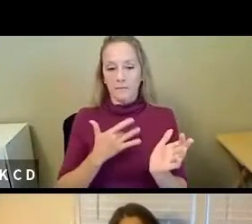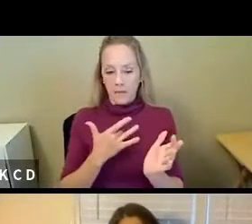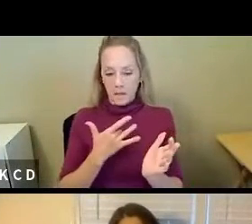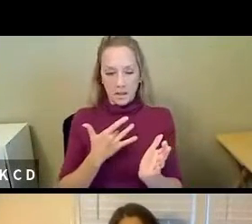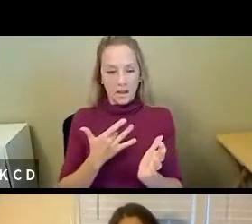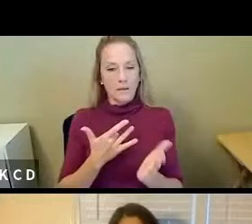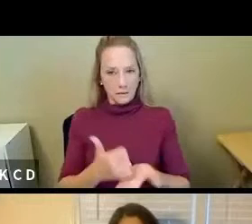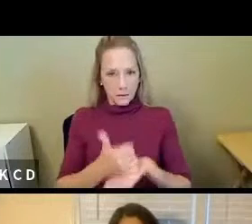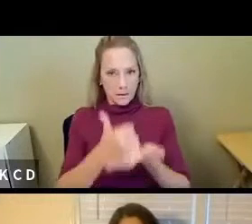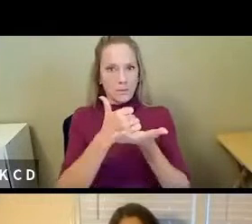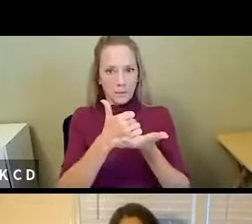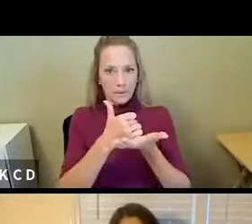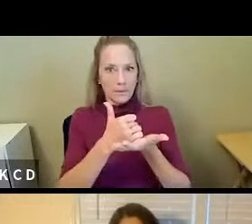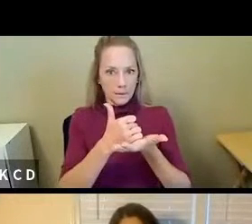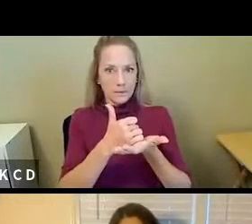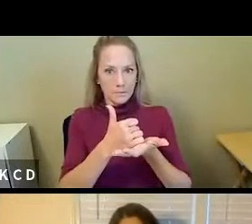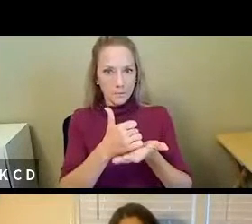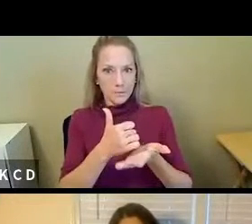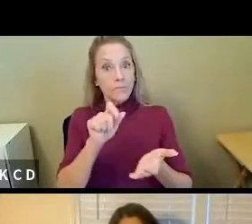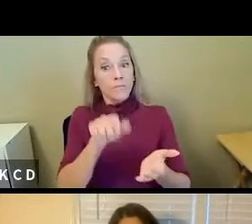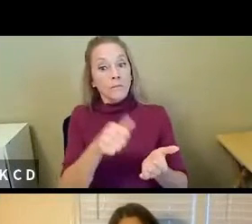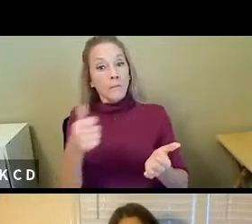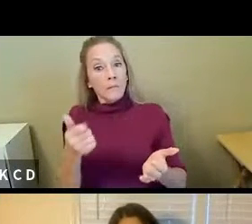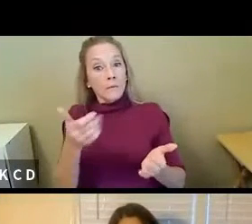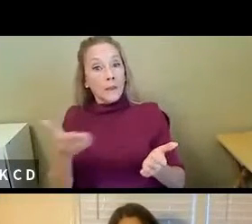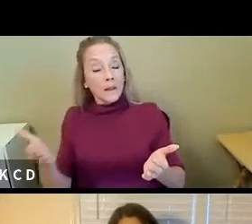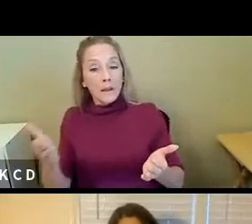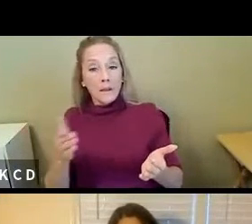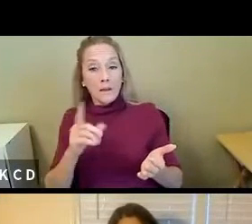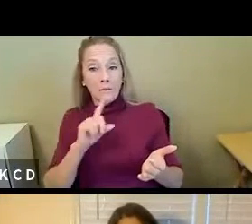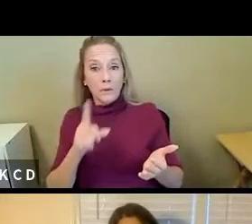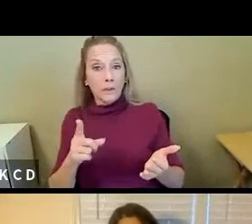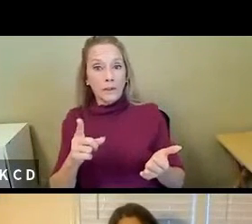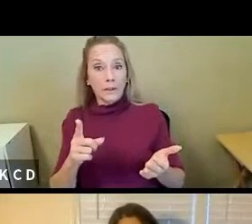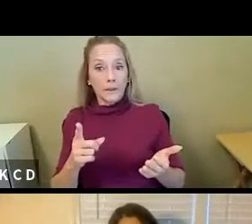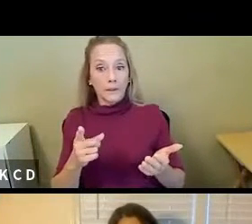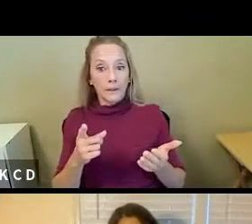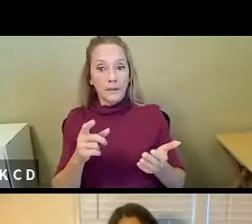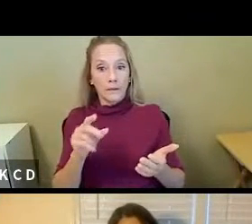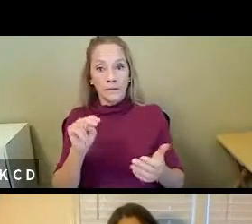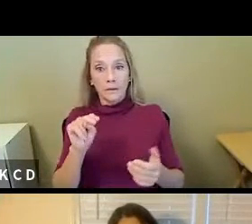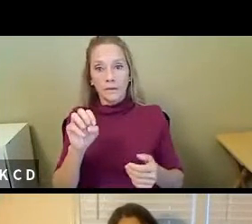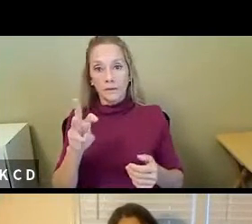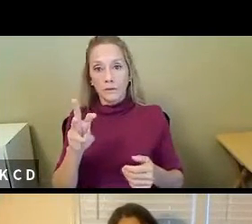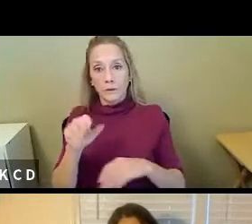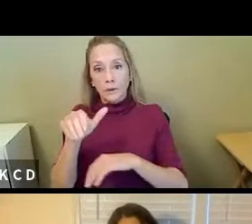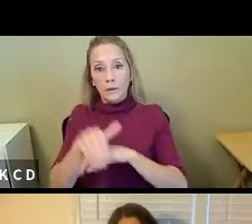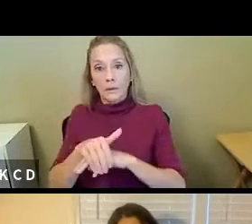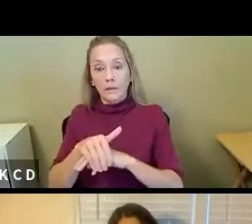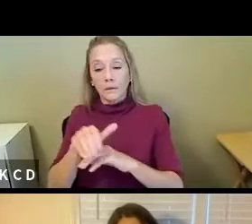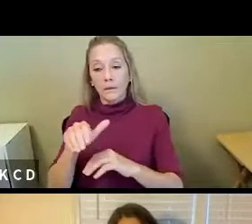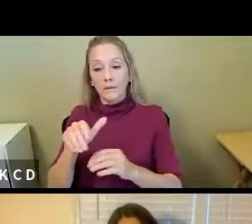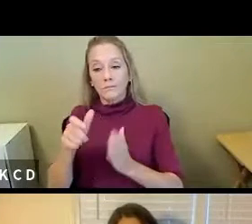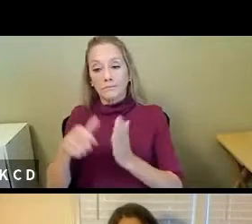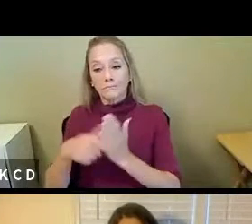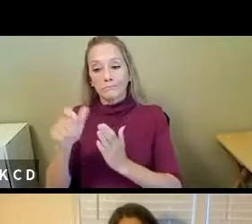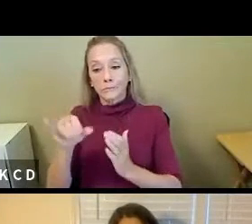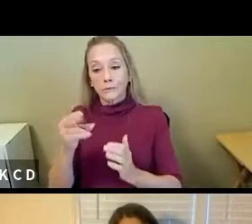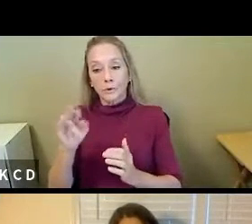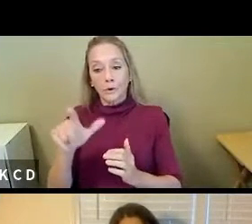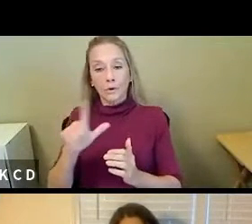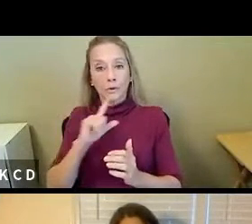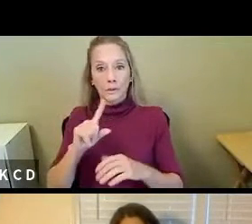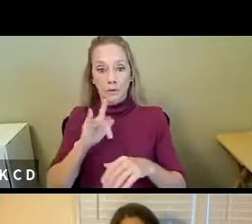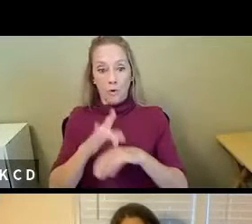positive impact. But really, the other thing, even at the level of the New England Journal, is early treatment. And